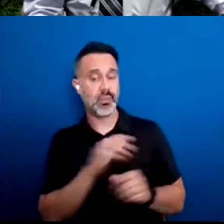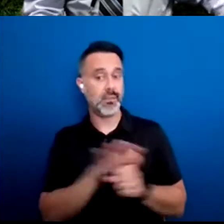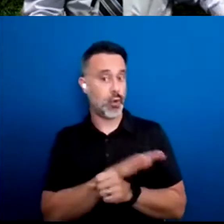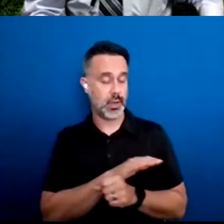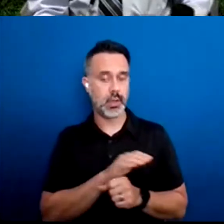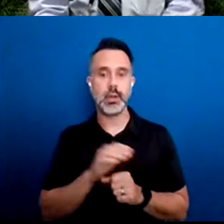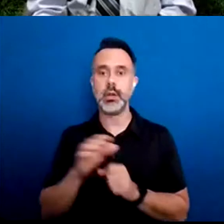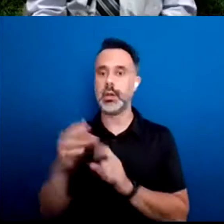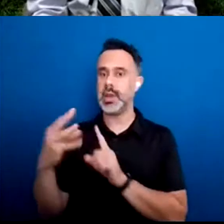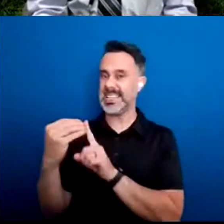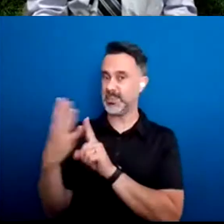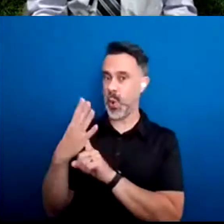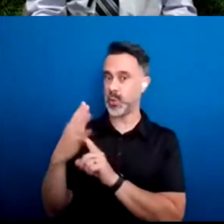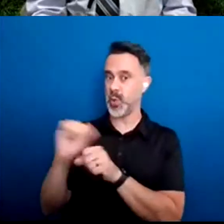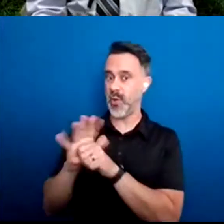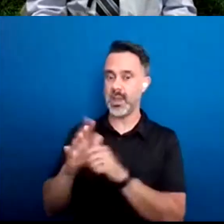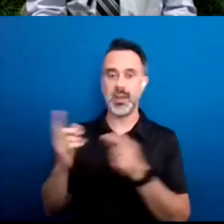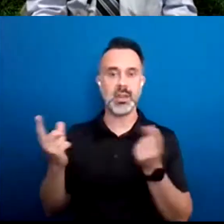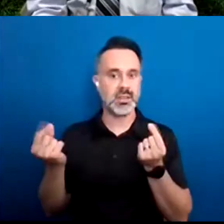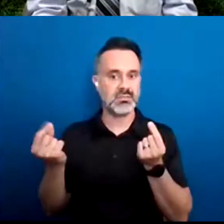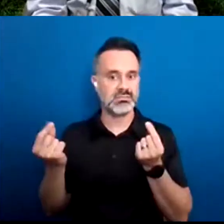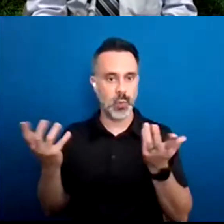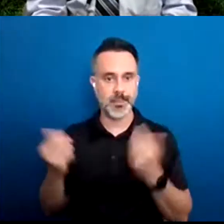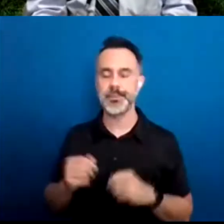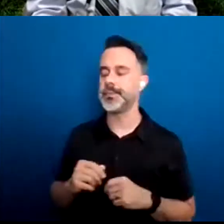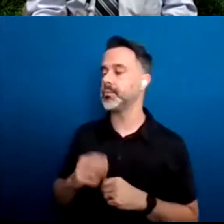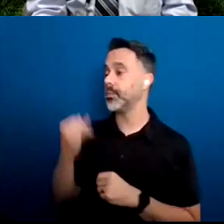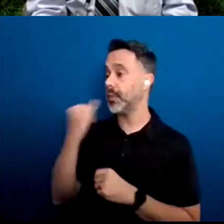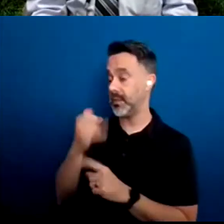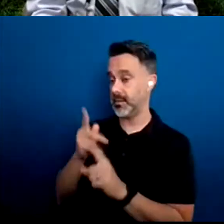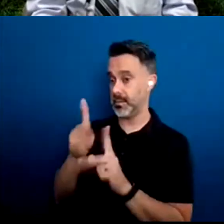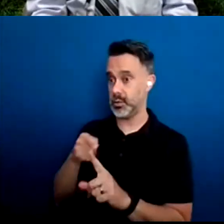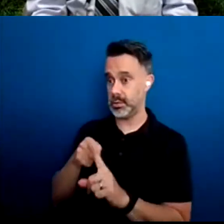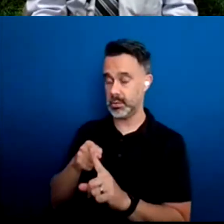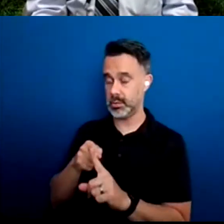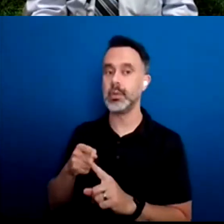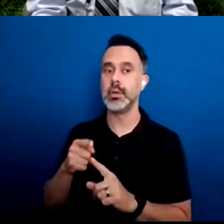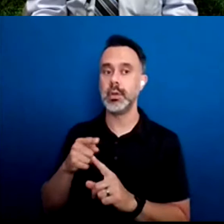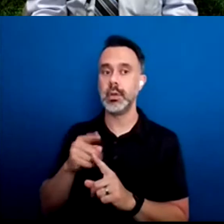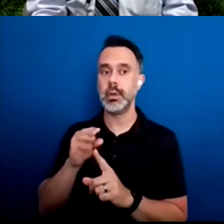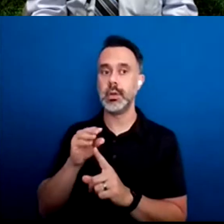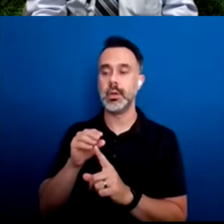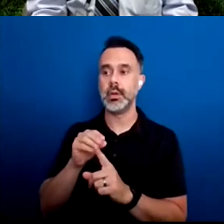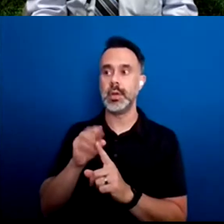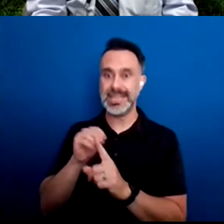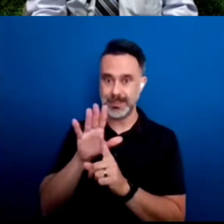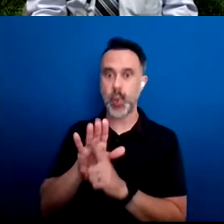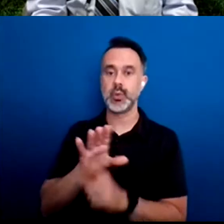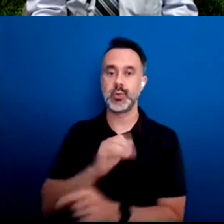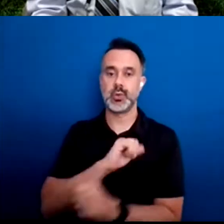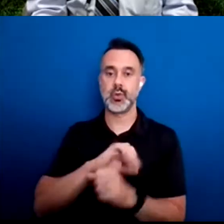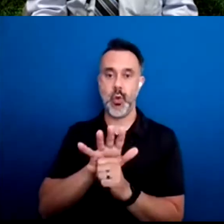So if a fully vaccinated person is exposed to COVID, they do not have to quarantine. And the reason for that